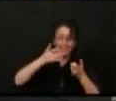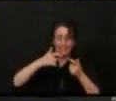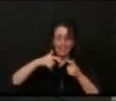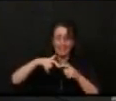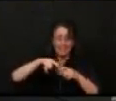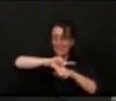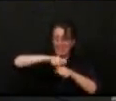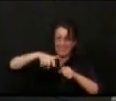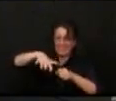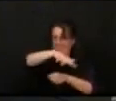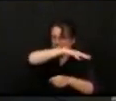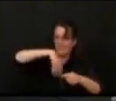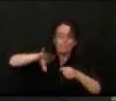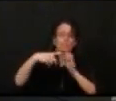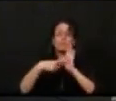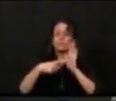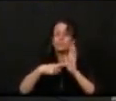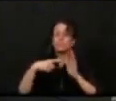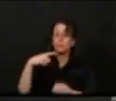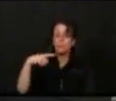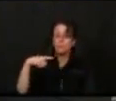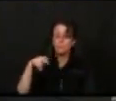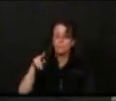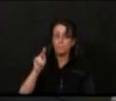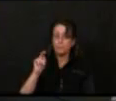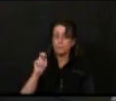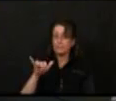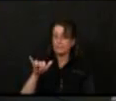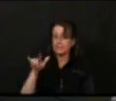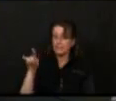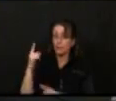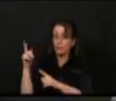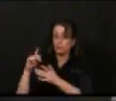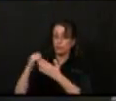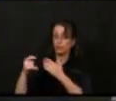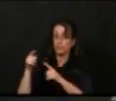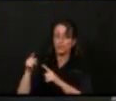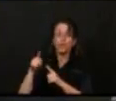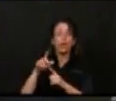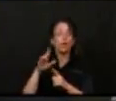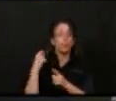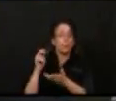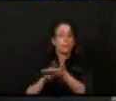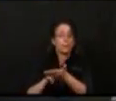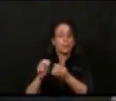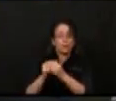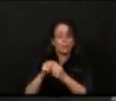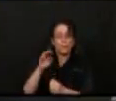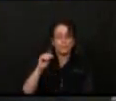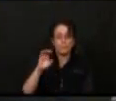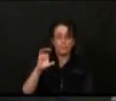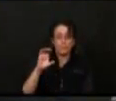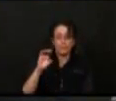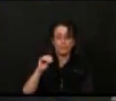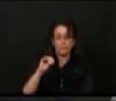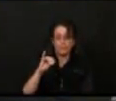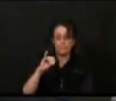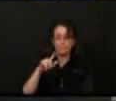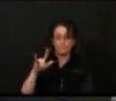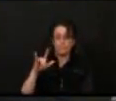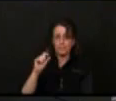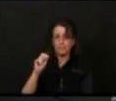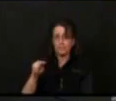There's a project in Putney right now where McMillan from Keene is doing it. Mm-hmm. But the subcontractors are